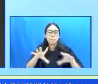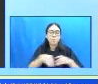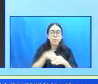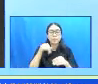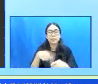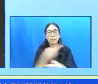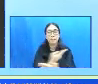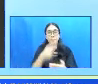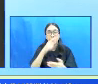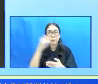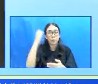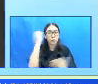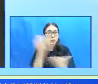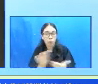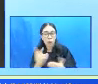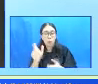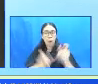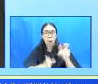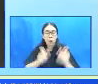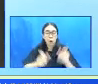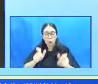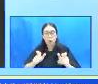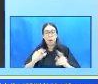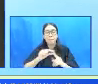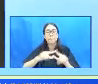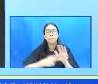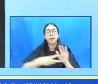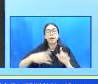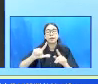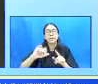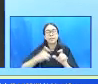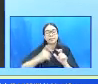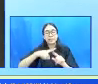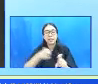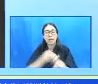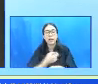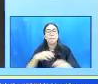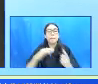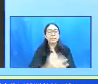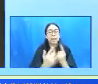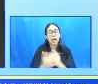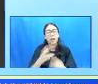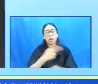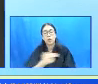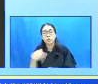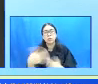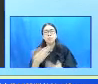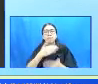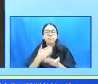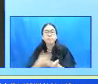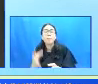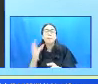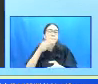our 3 panelists. They will share with us today their experiences and their recommendations when it comes to inclusion for